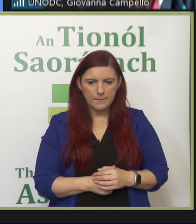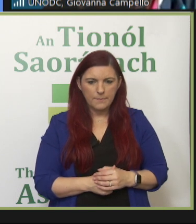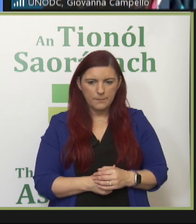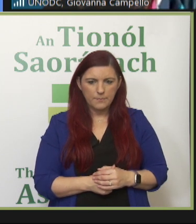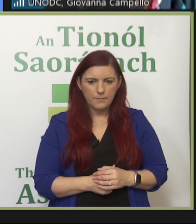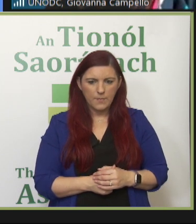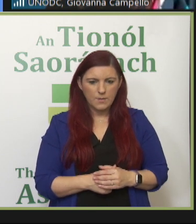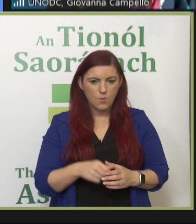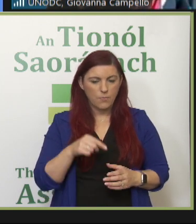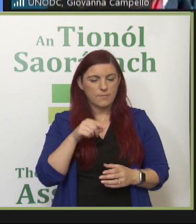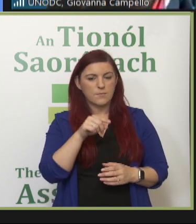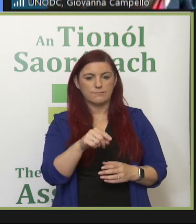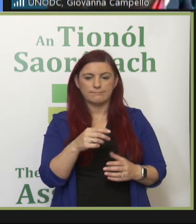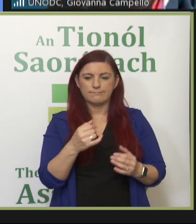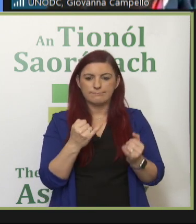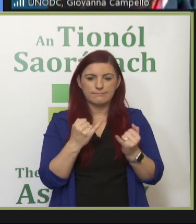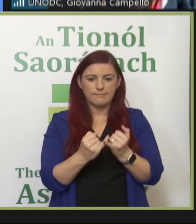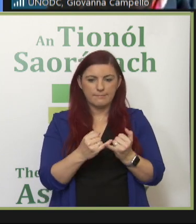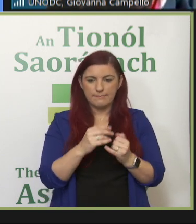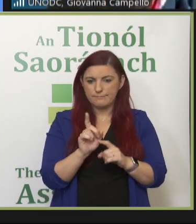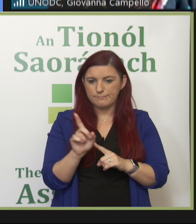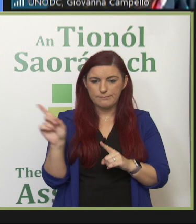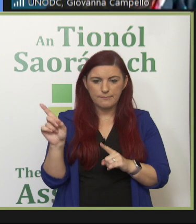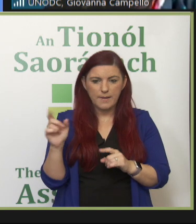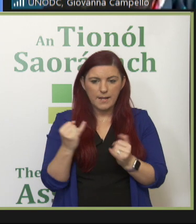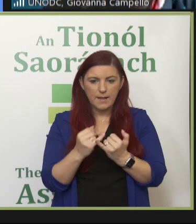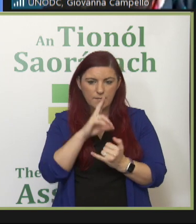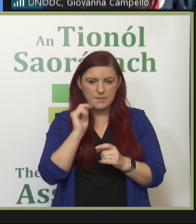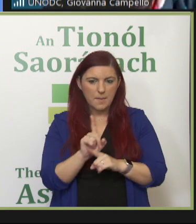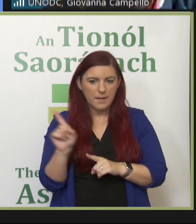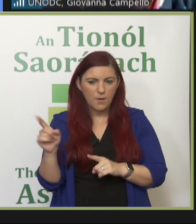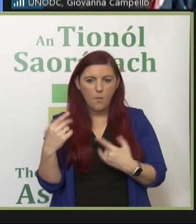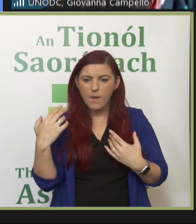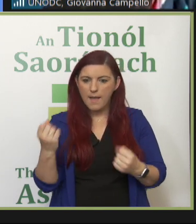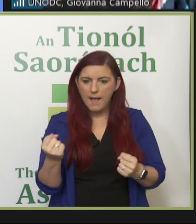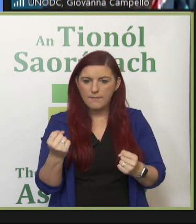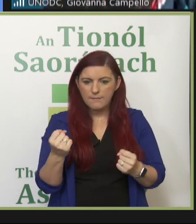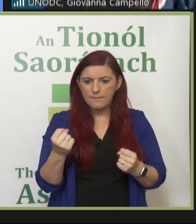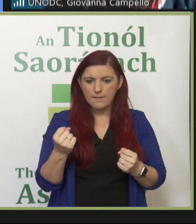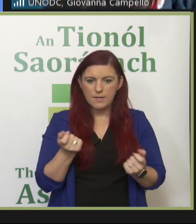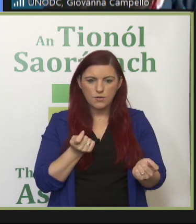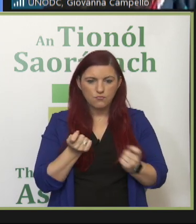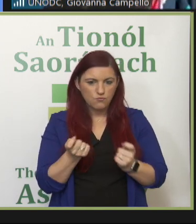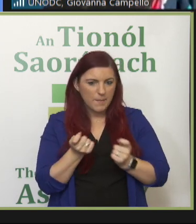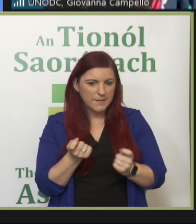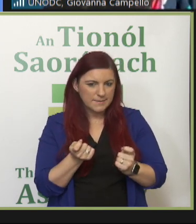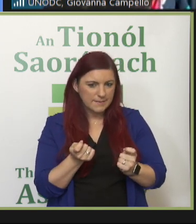terminology here. You see here that I say treatment and care, and I don't say treatment and harm reduction.